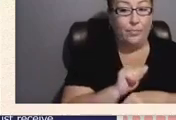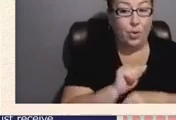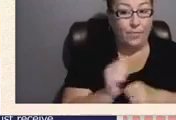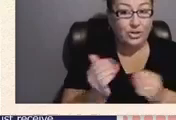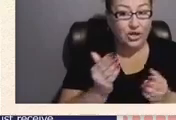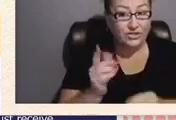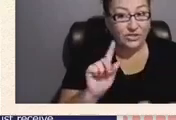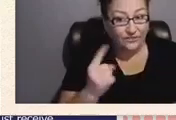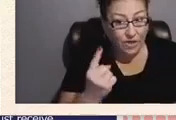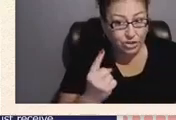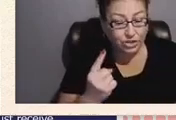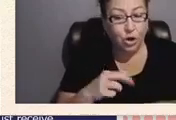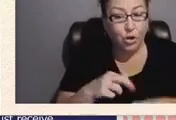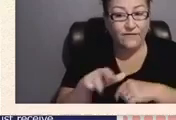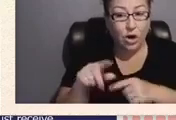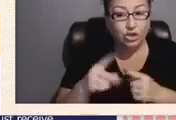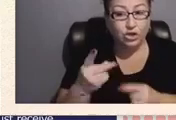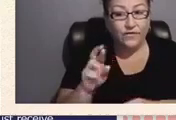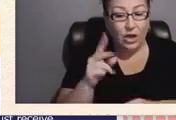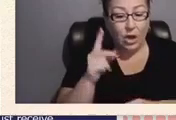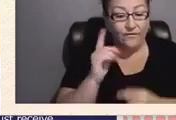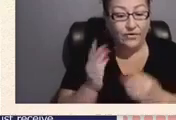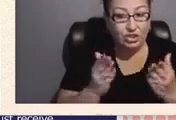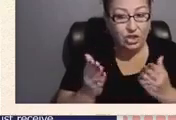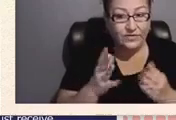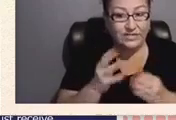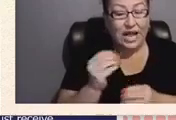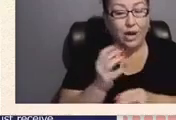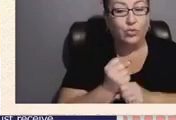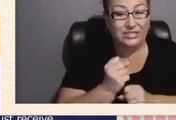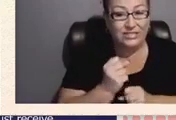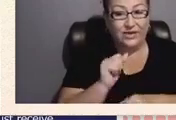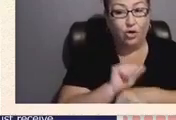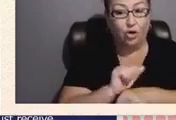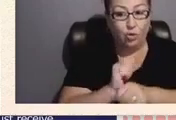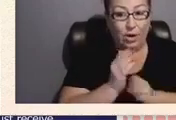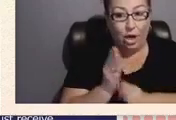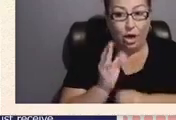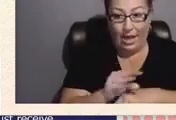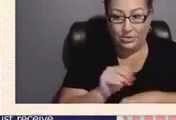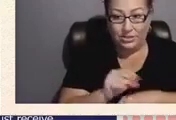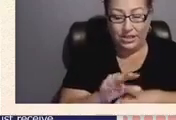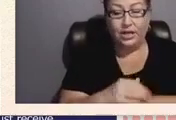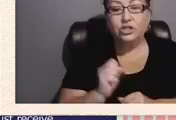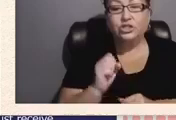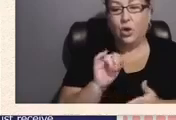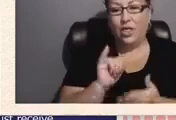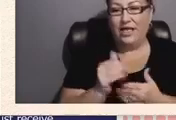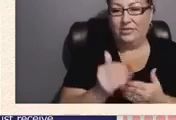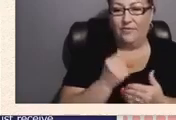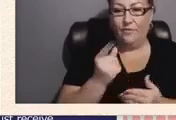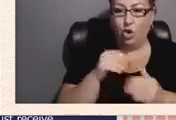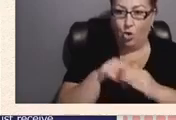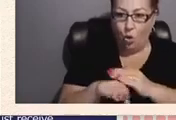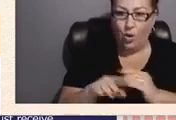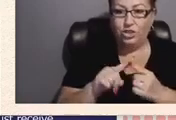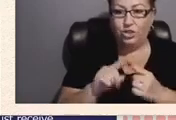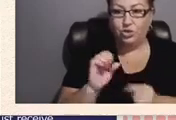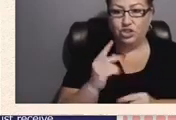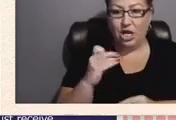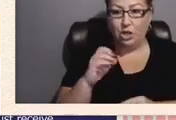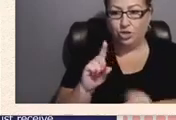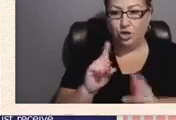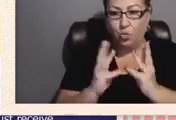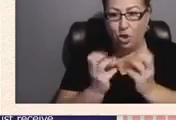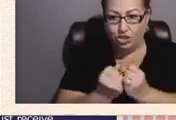refer to VR for services, and receive career counseling. So this is before you go into a sheltered workshop. They're supposed to look